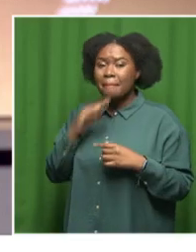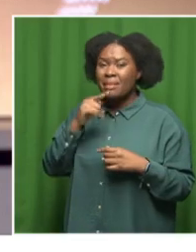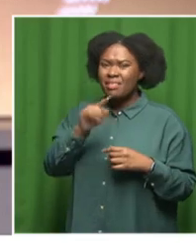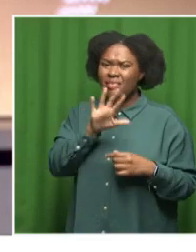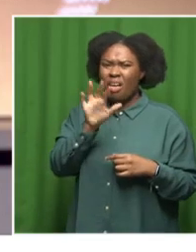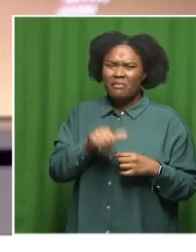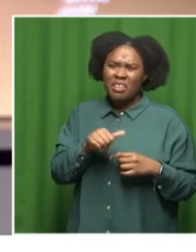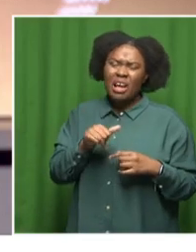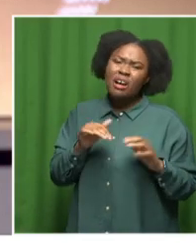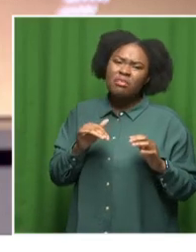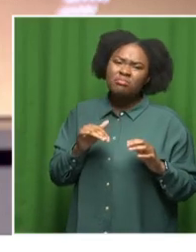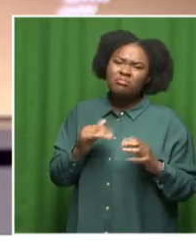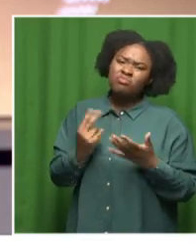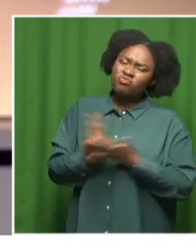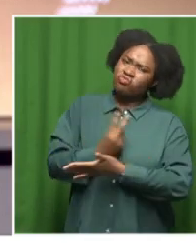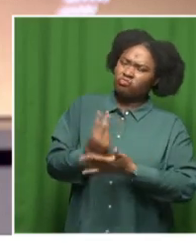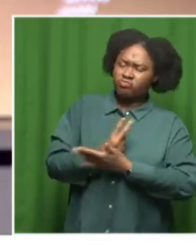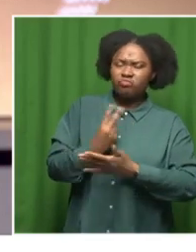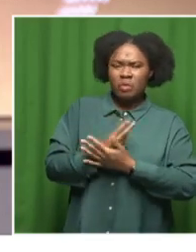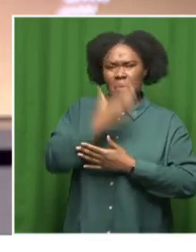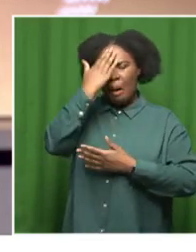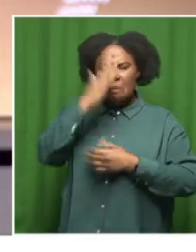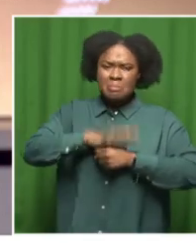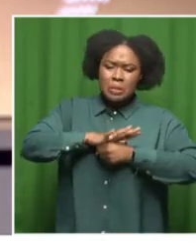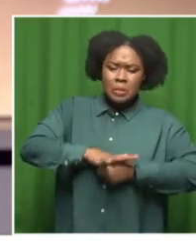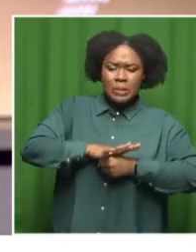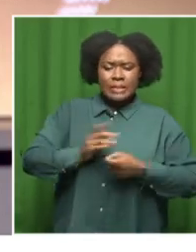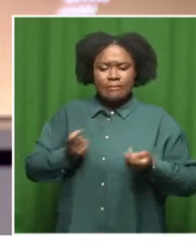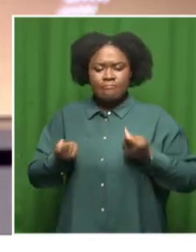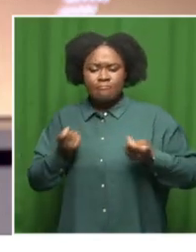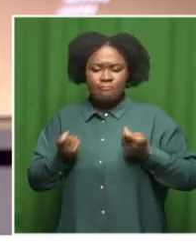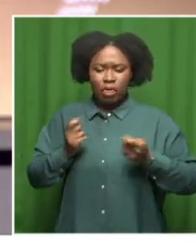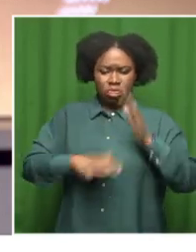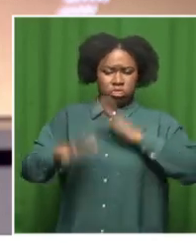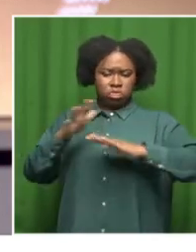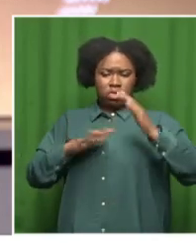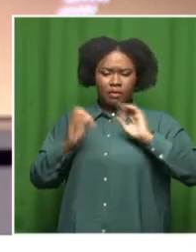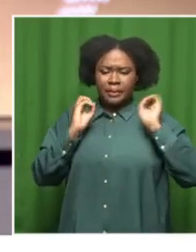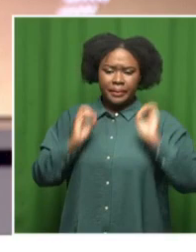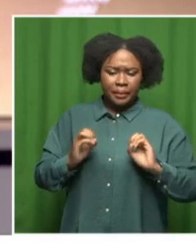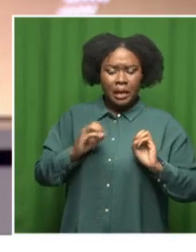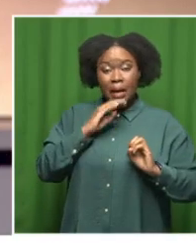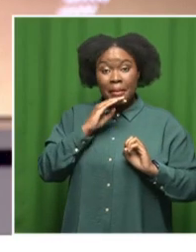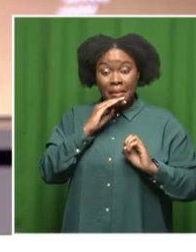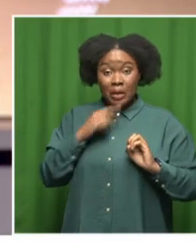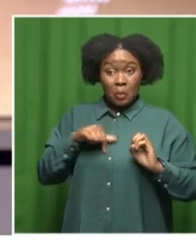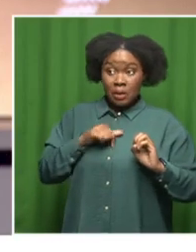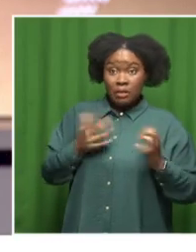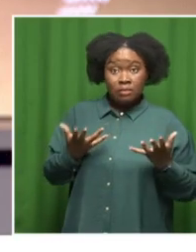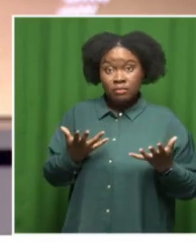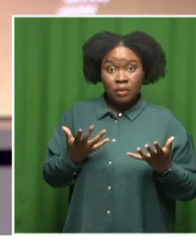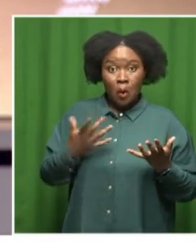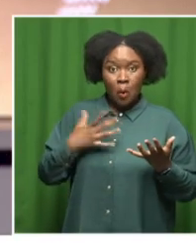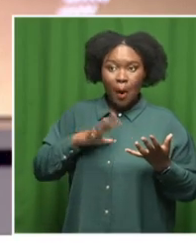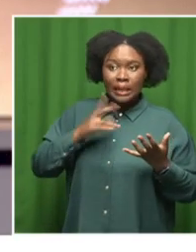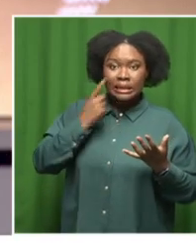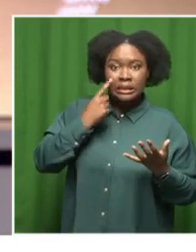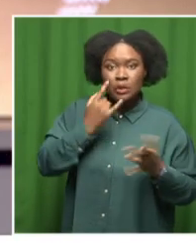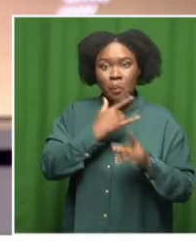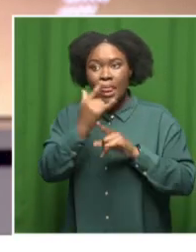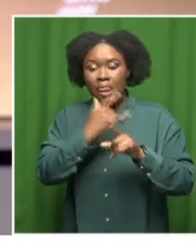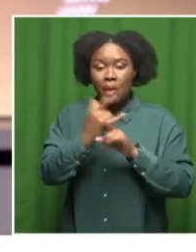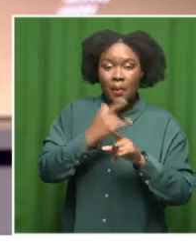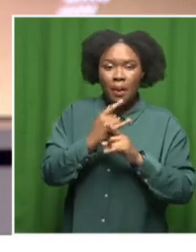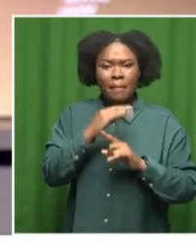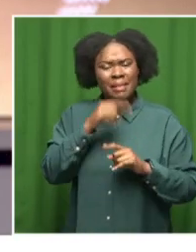African cricket, and South Africans are demanding, and we want results out of this side. So I think, mental pressure or mental prowess